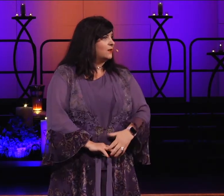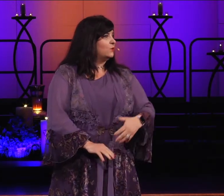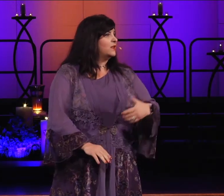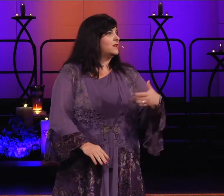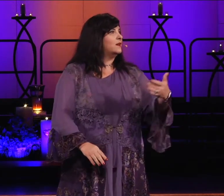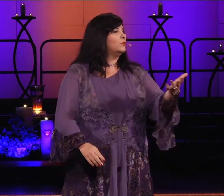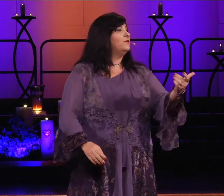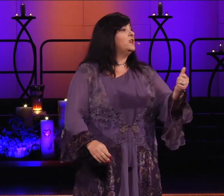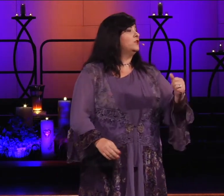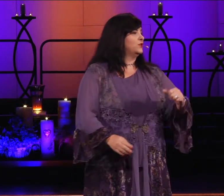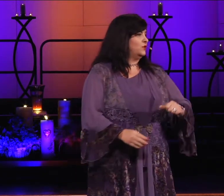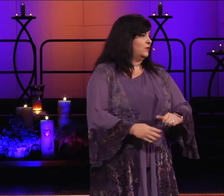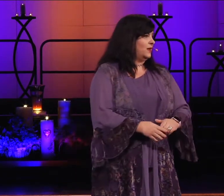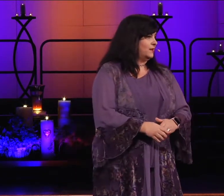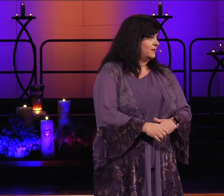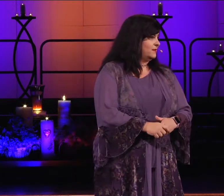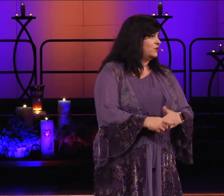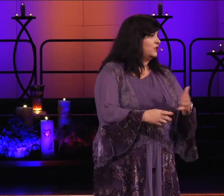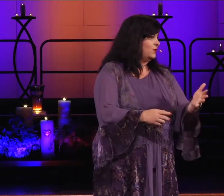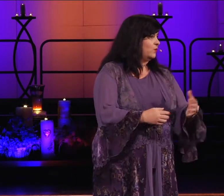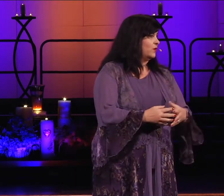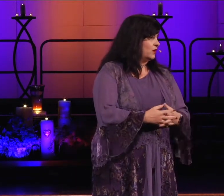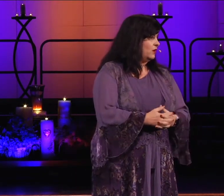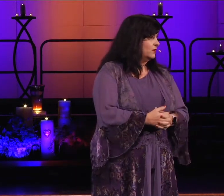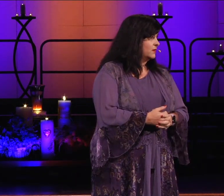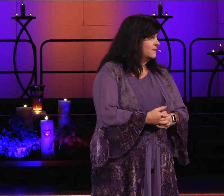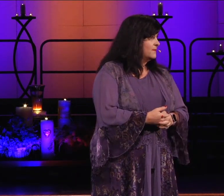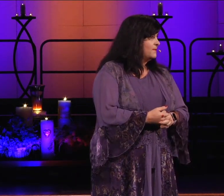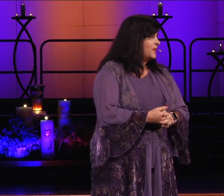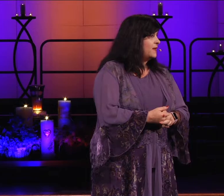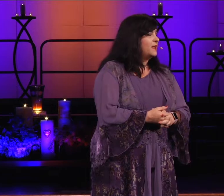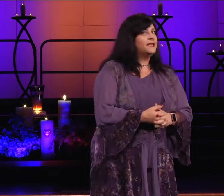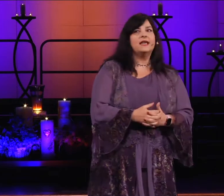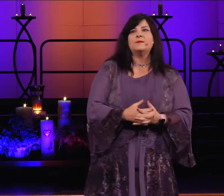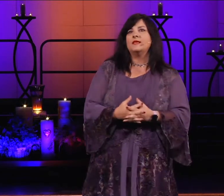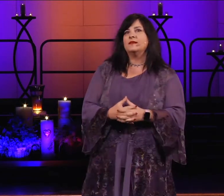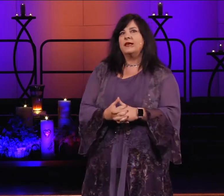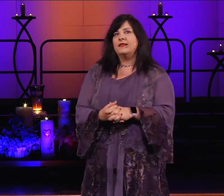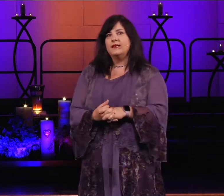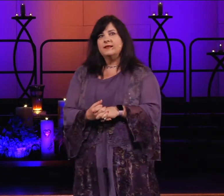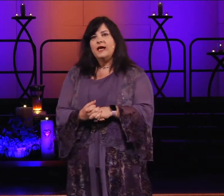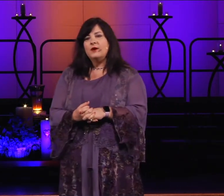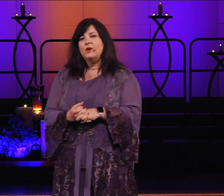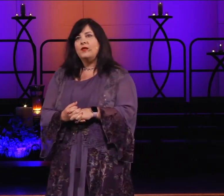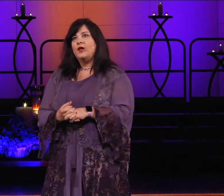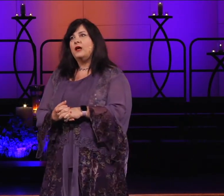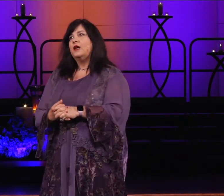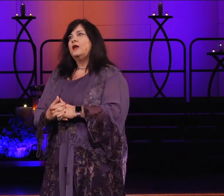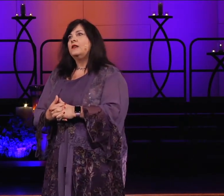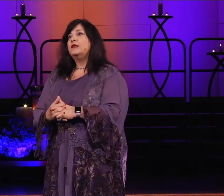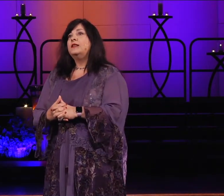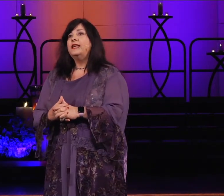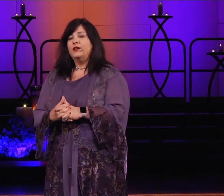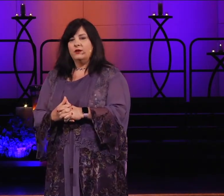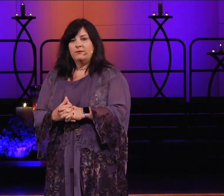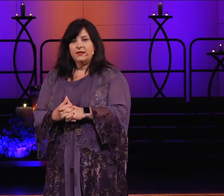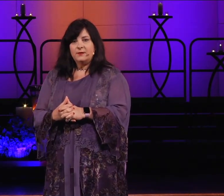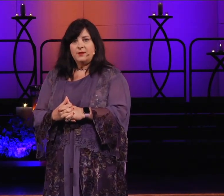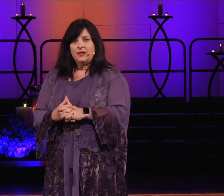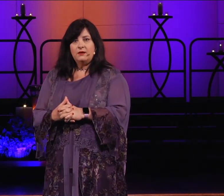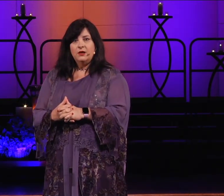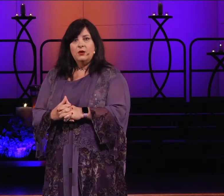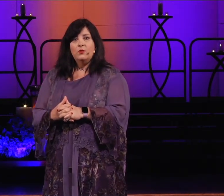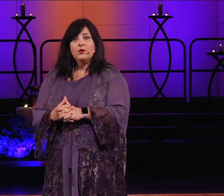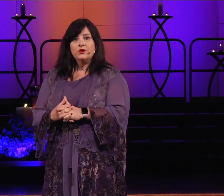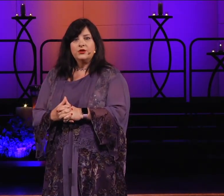would reveal to you that we're a cult? And many times they'll say things like, well, the leader